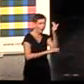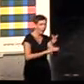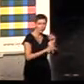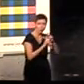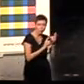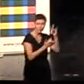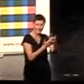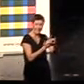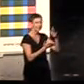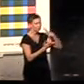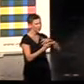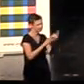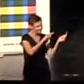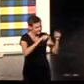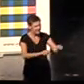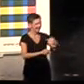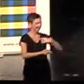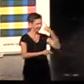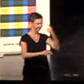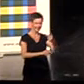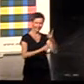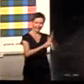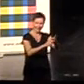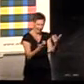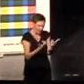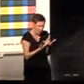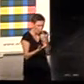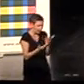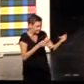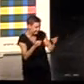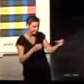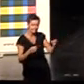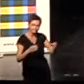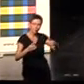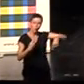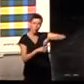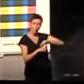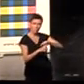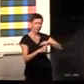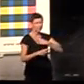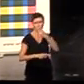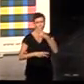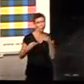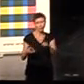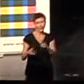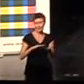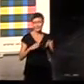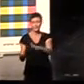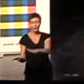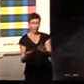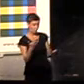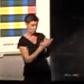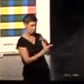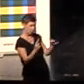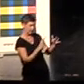niet to be reset en dus rietput jood regime is die de nieuwssite die